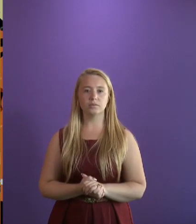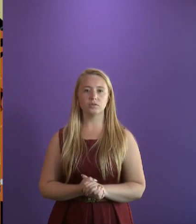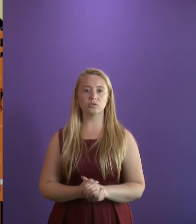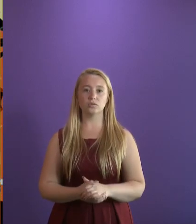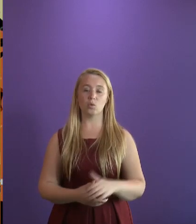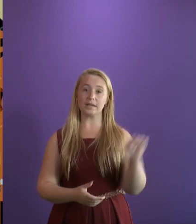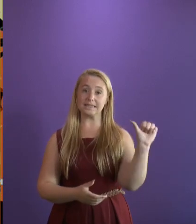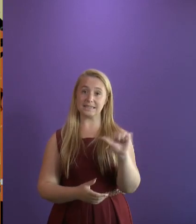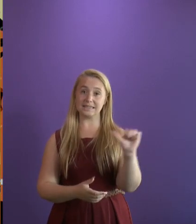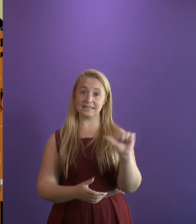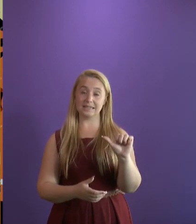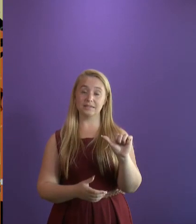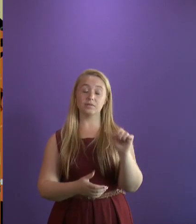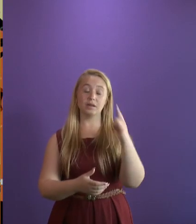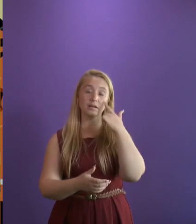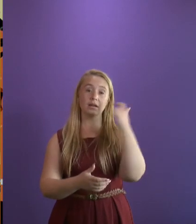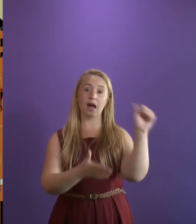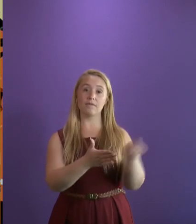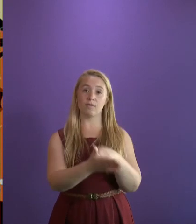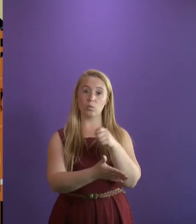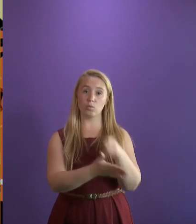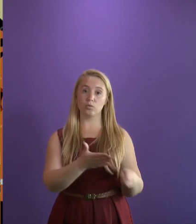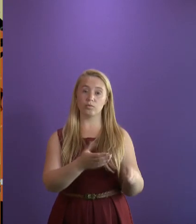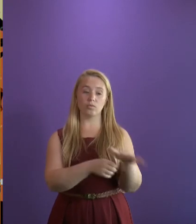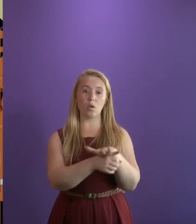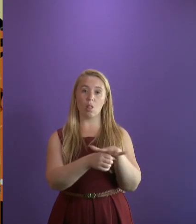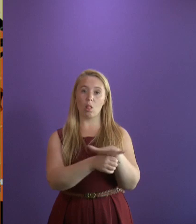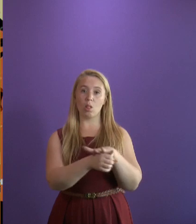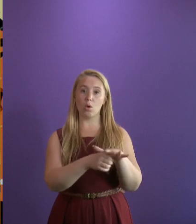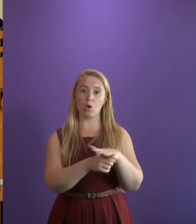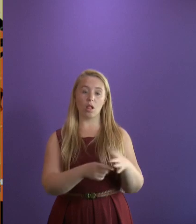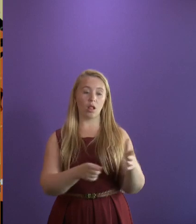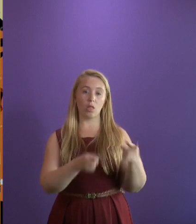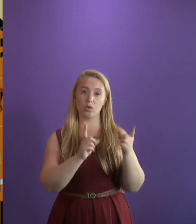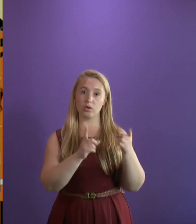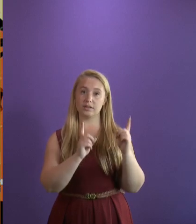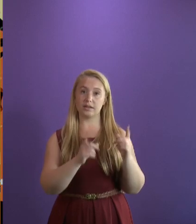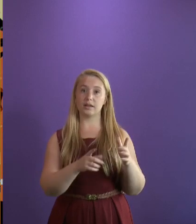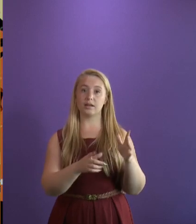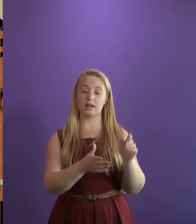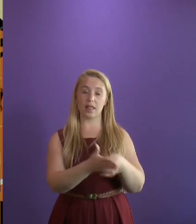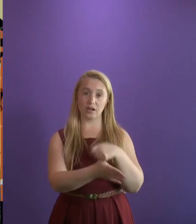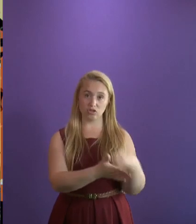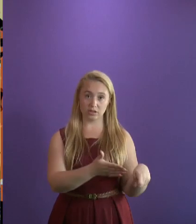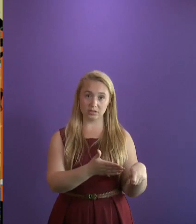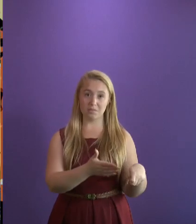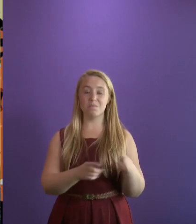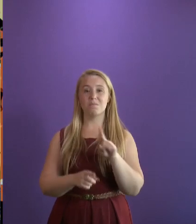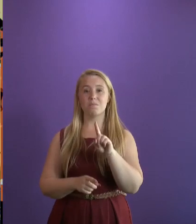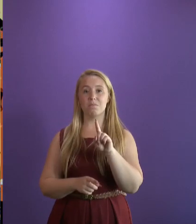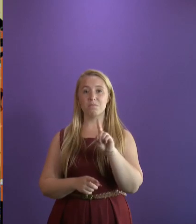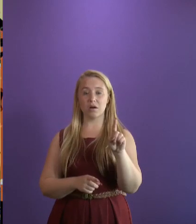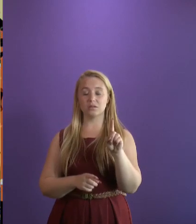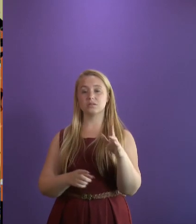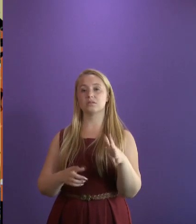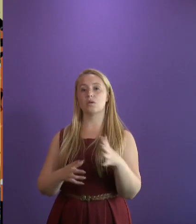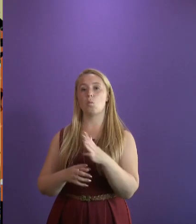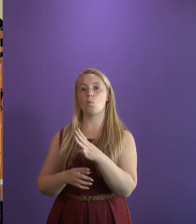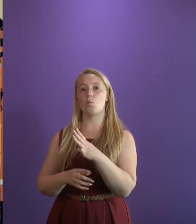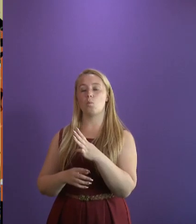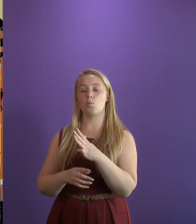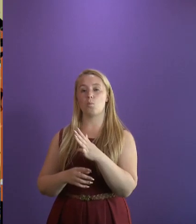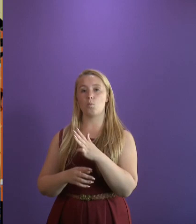at 16 for local authority elections and Scottish Parliament elections. It's still 18 for Westminster